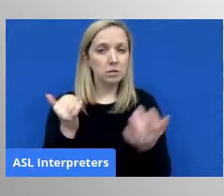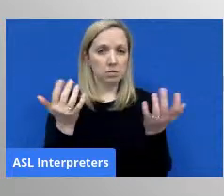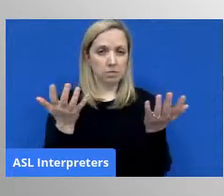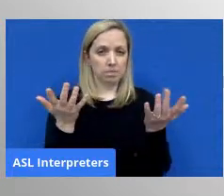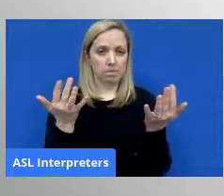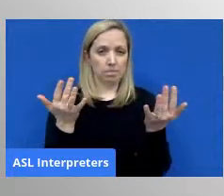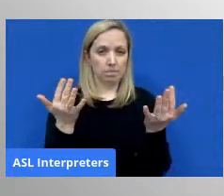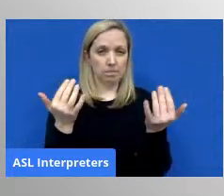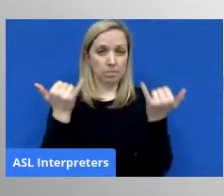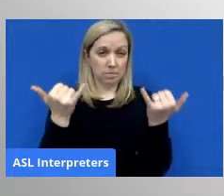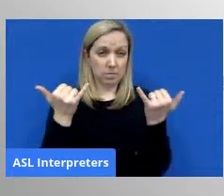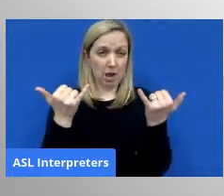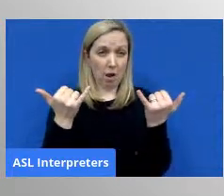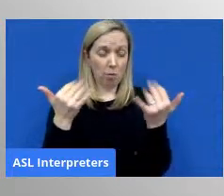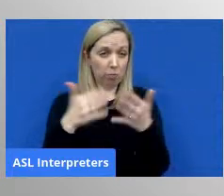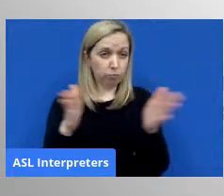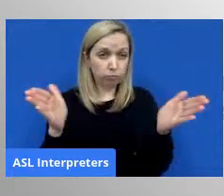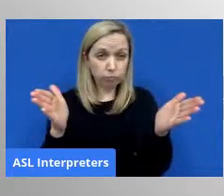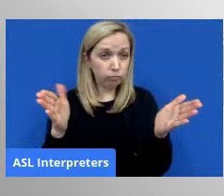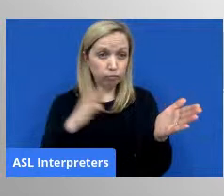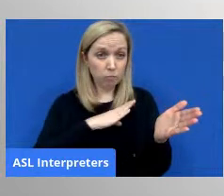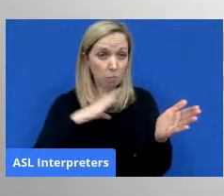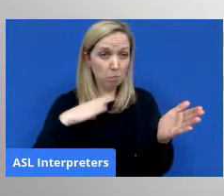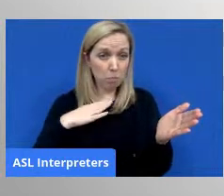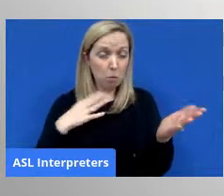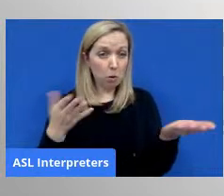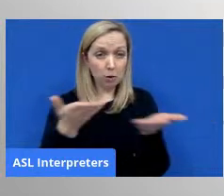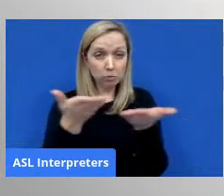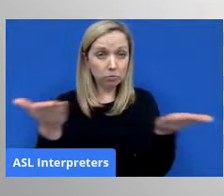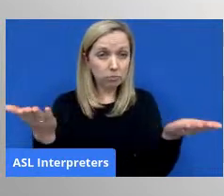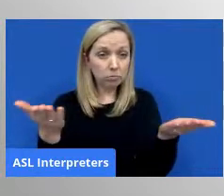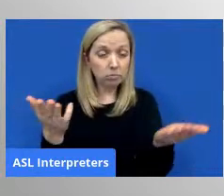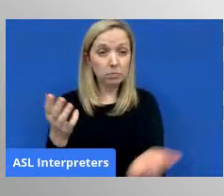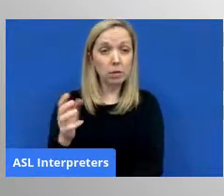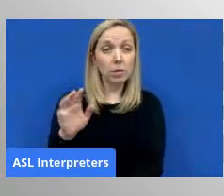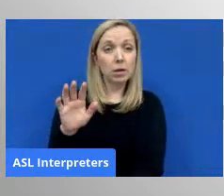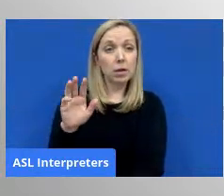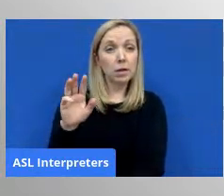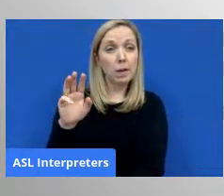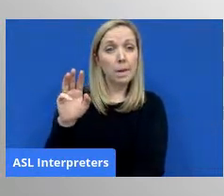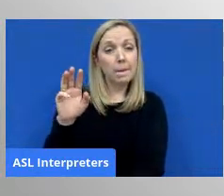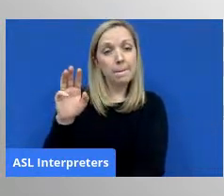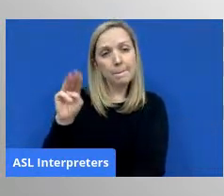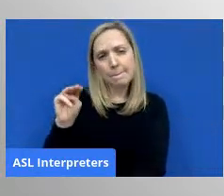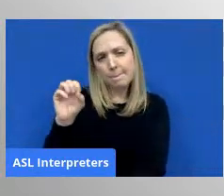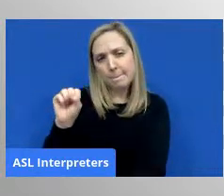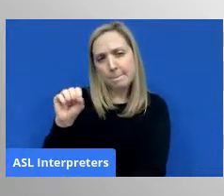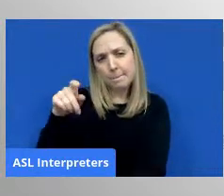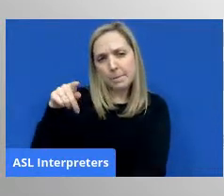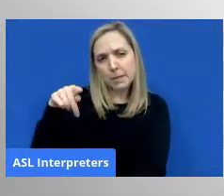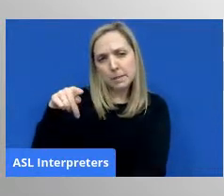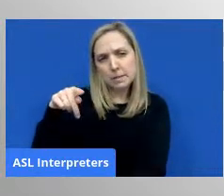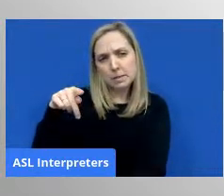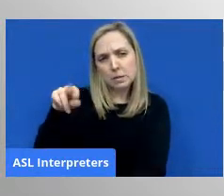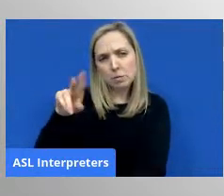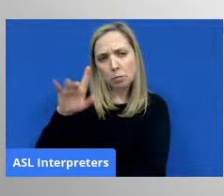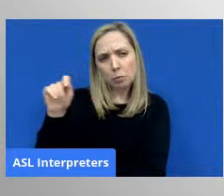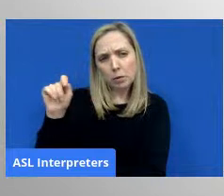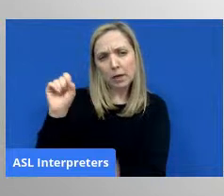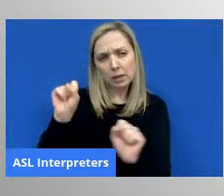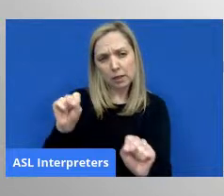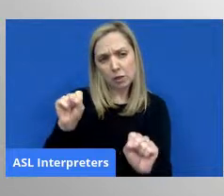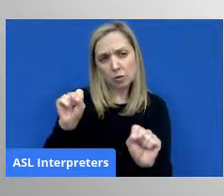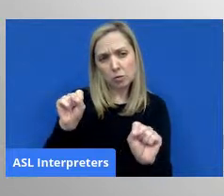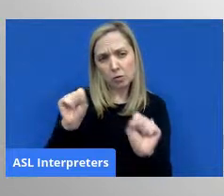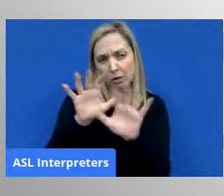I guess, open the floor for the board. Ms. Pruitt, but can you clarify, is it okay if we, when we make these